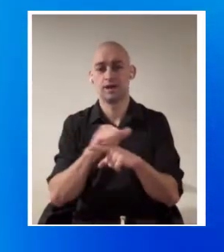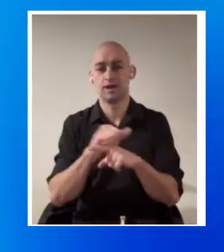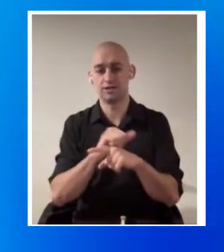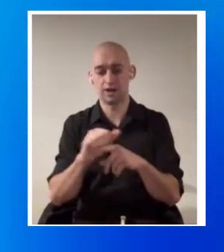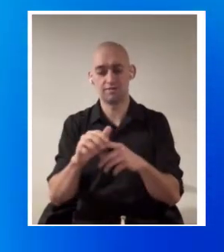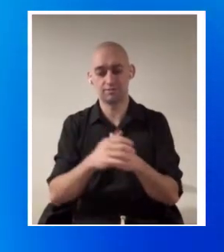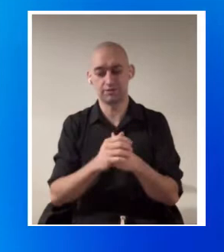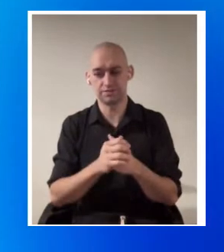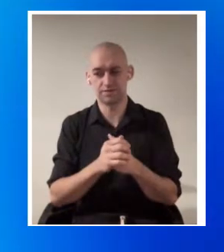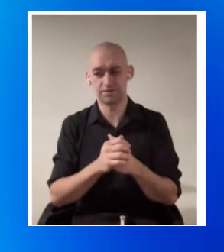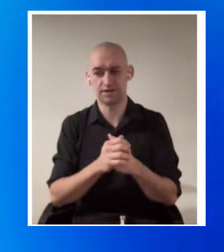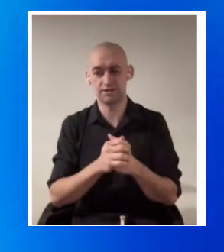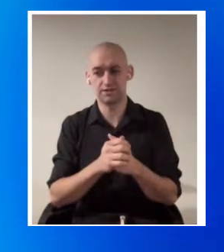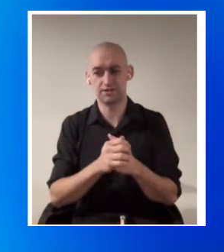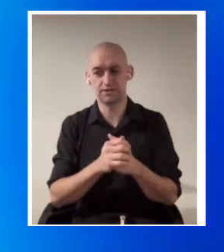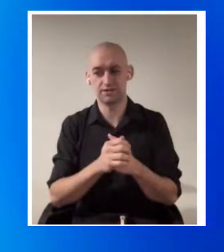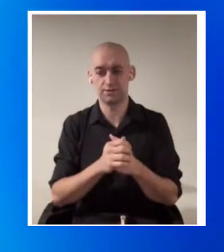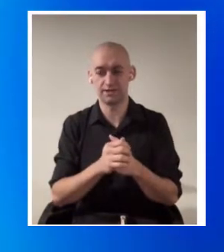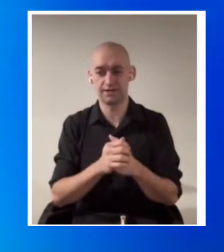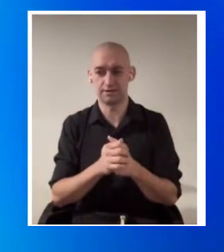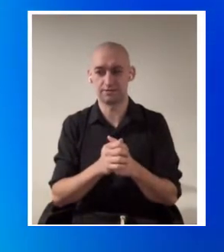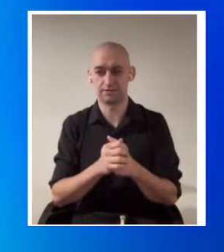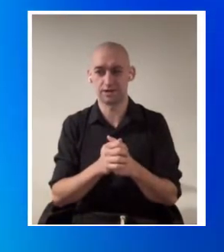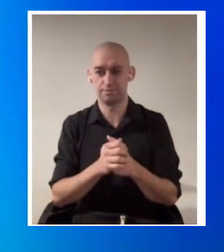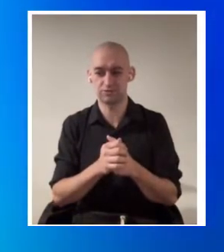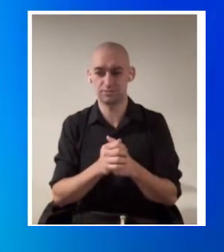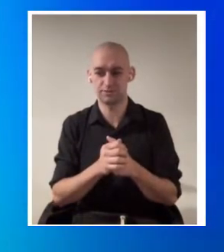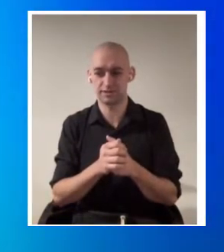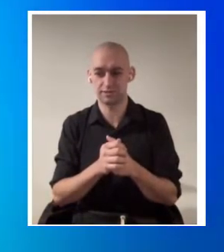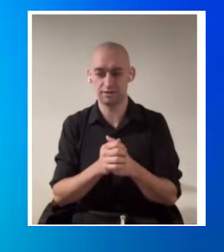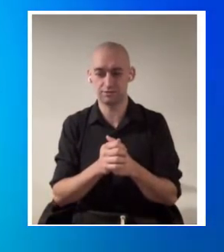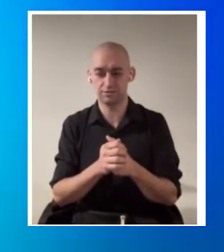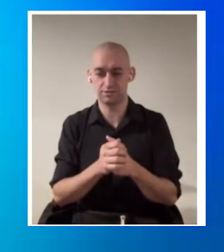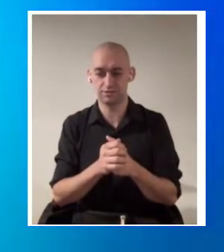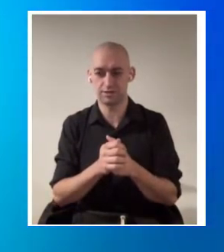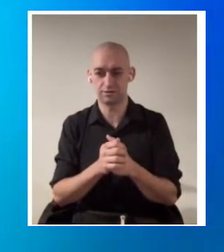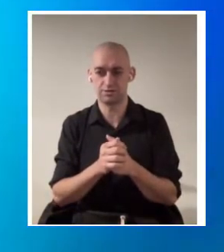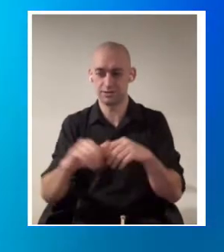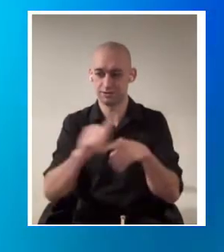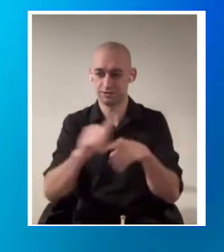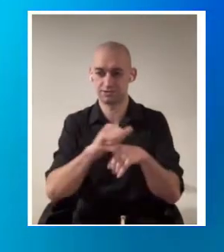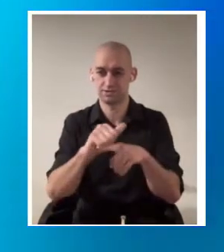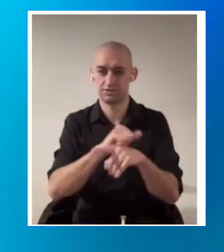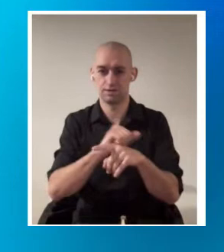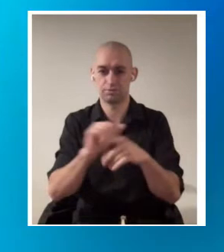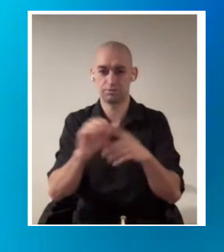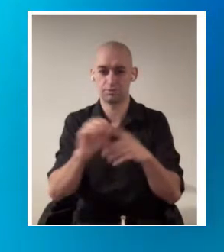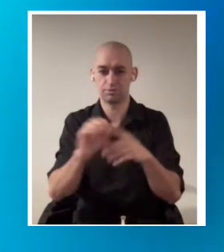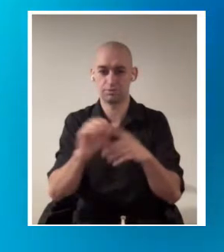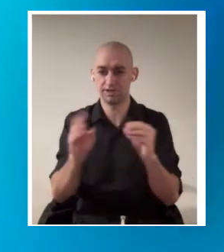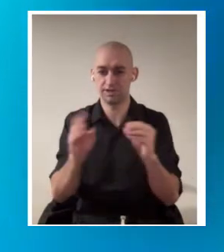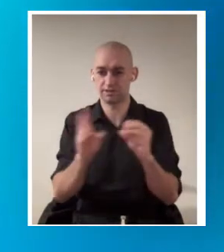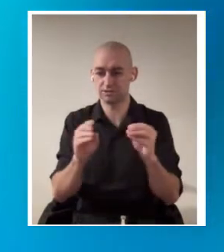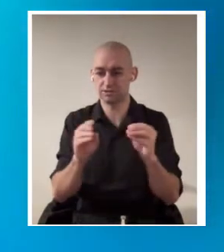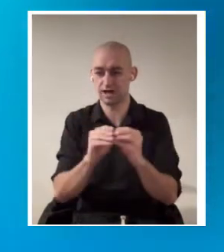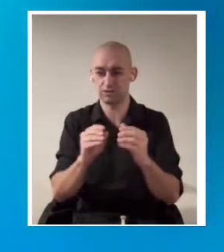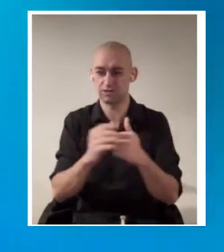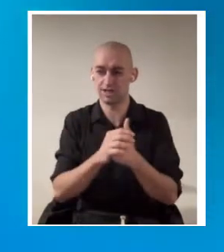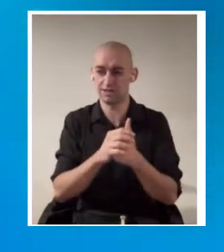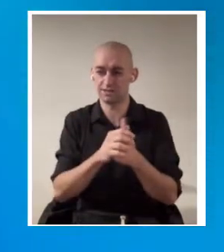me, and I'll be here. We'll send them right over to you at 4:30. Perfect. Thank you so much.